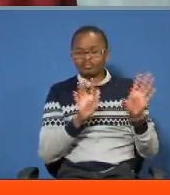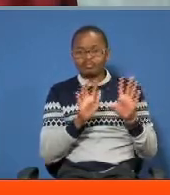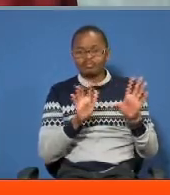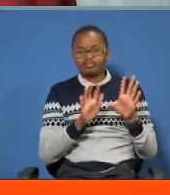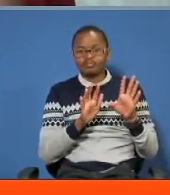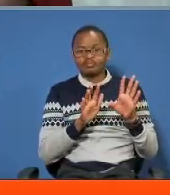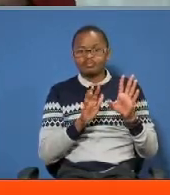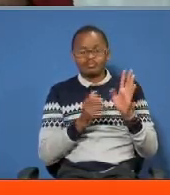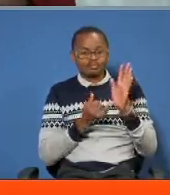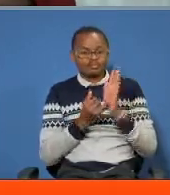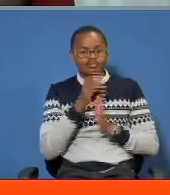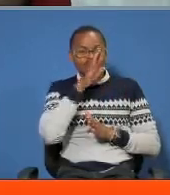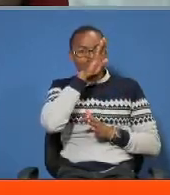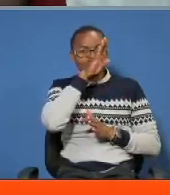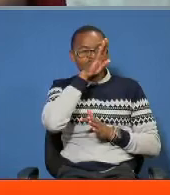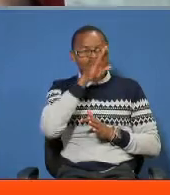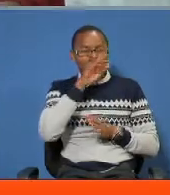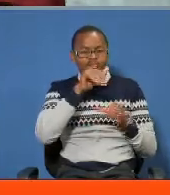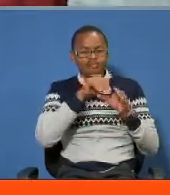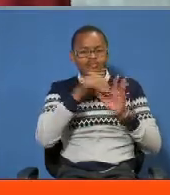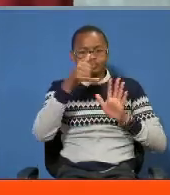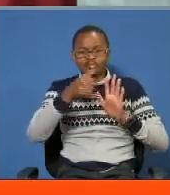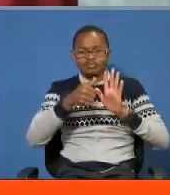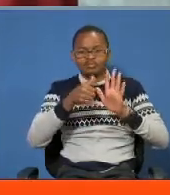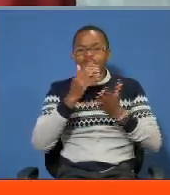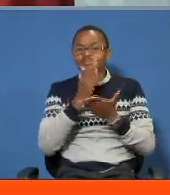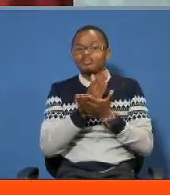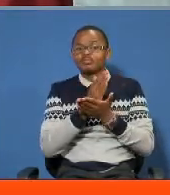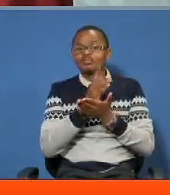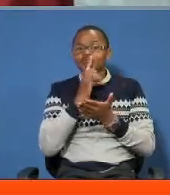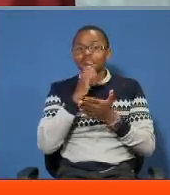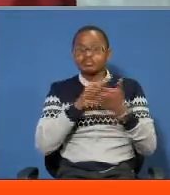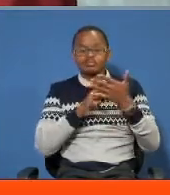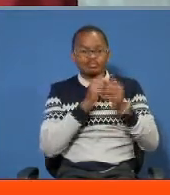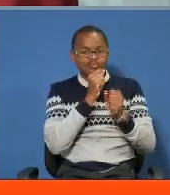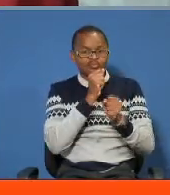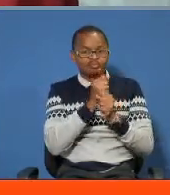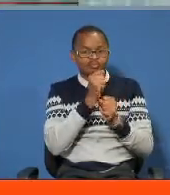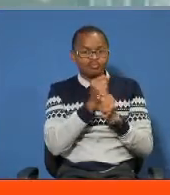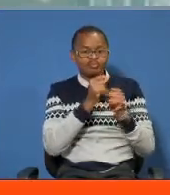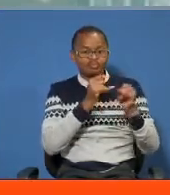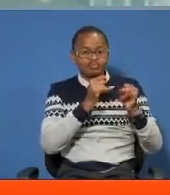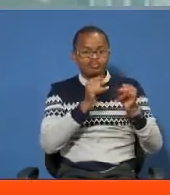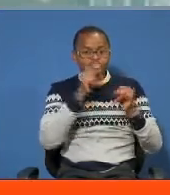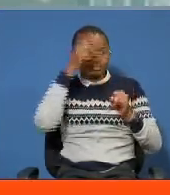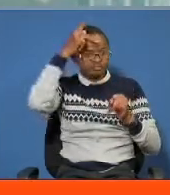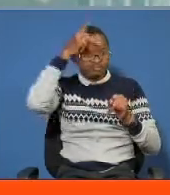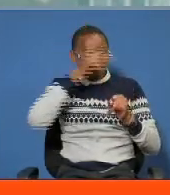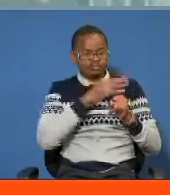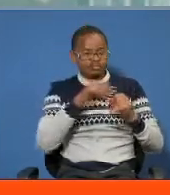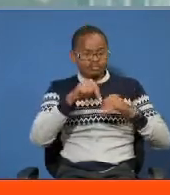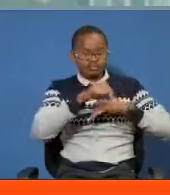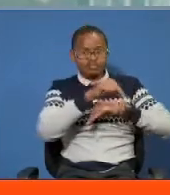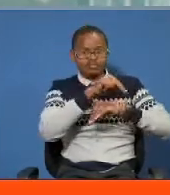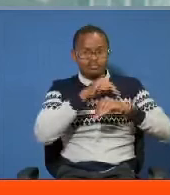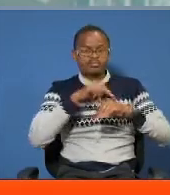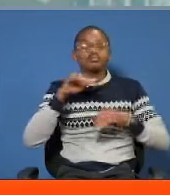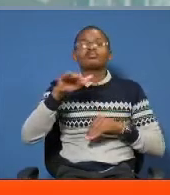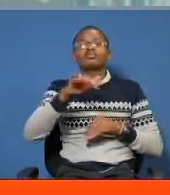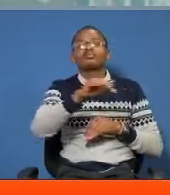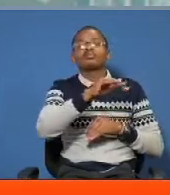accelerators. Accelerators will be in the industry. Exactly. So all we will do is to try and make sure we have the right policies and